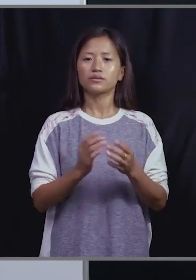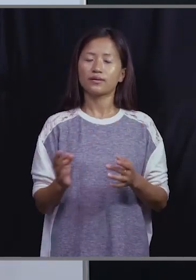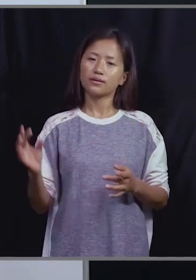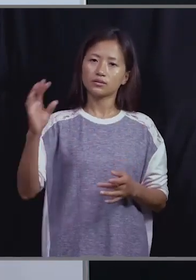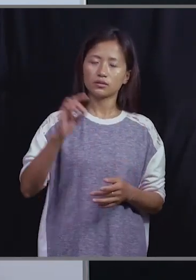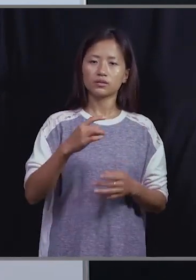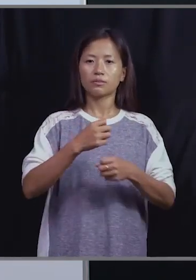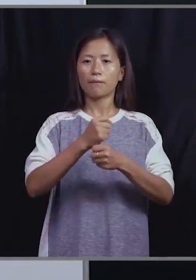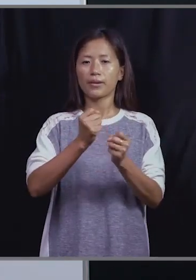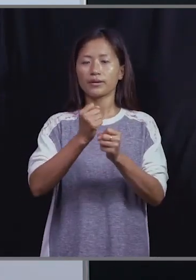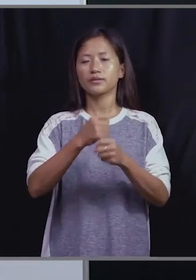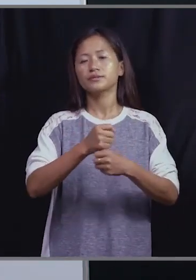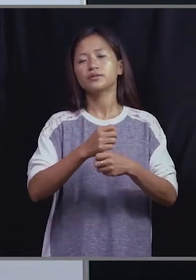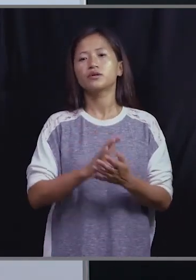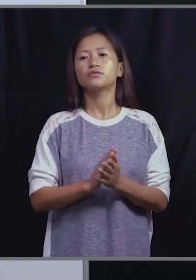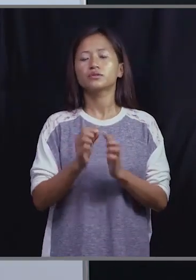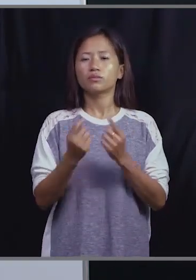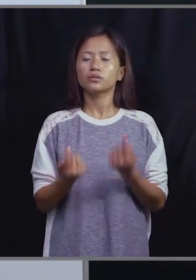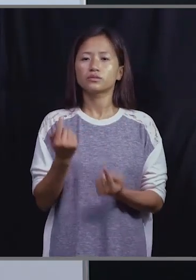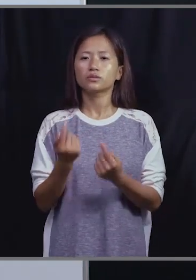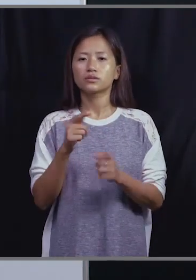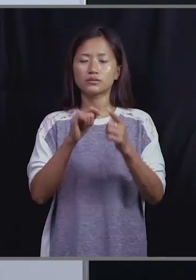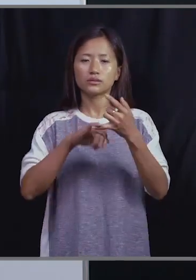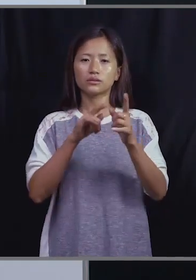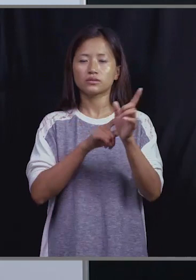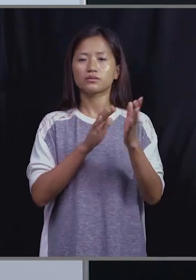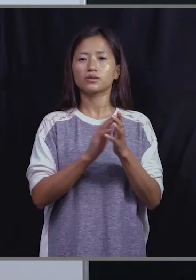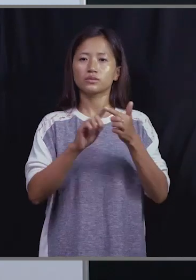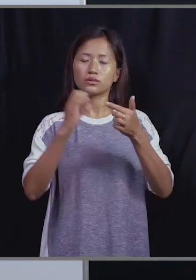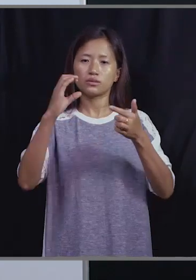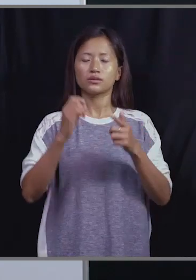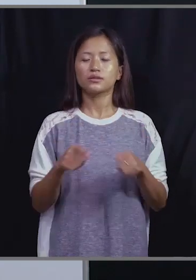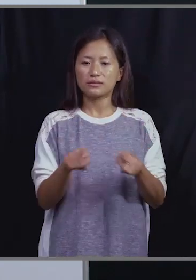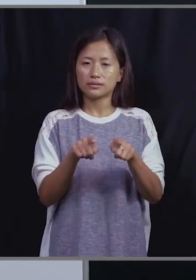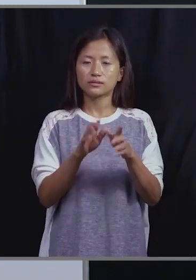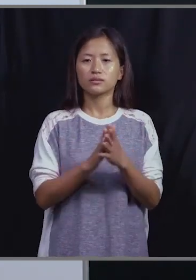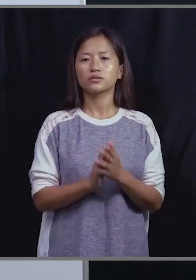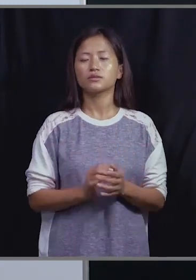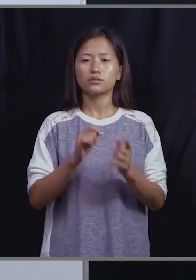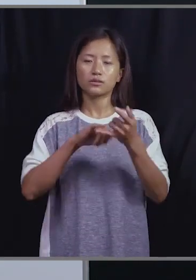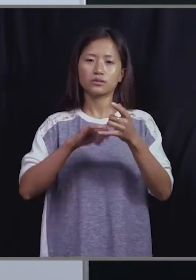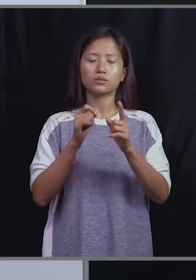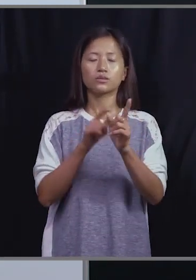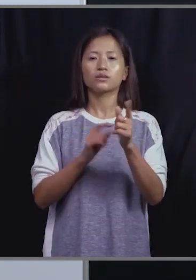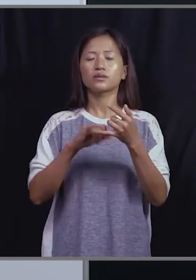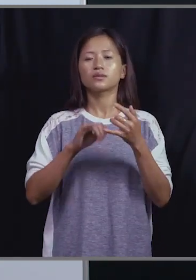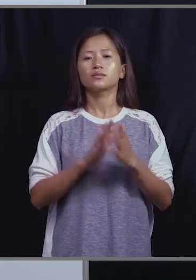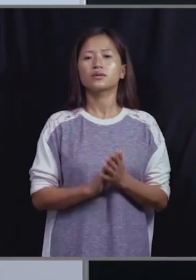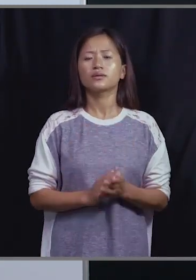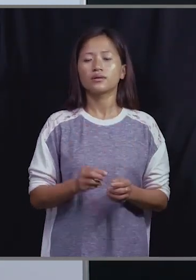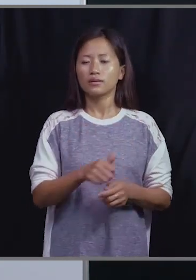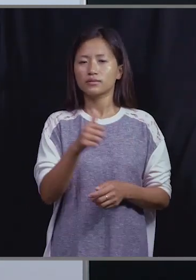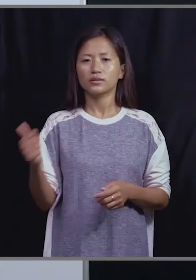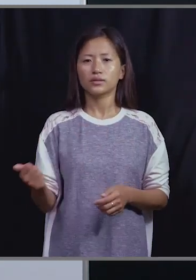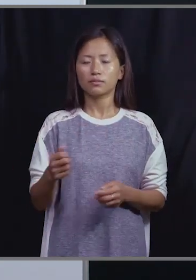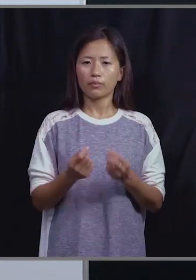restructuring. Restructuring of the political system as well as the economic system. He says that any political problem or